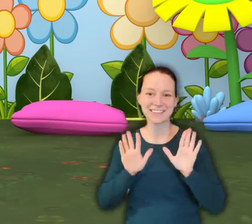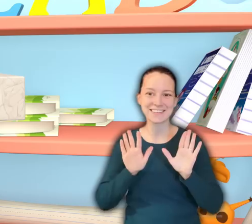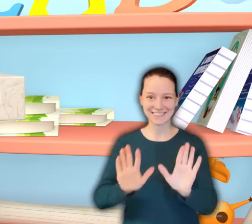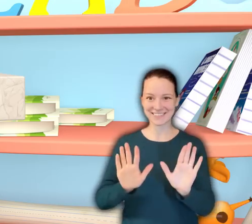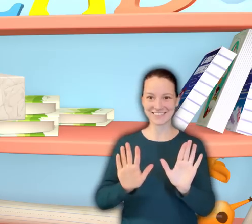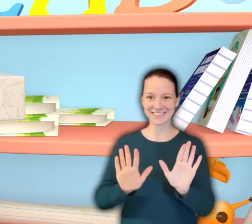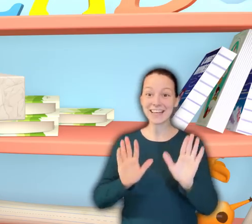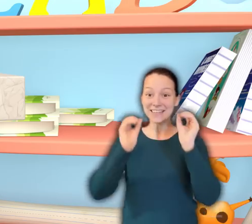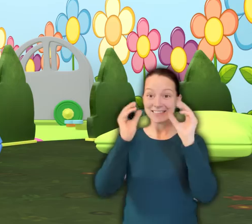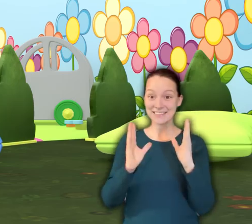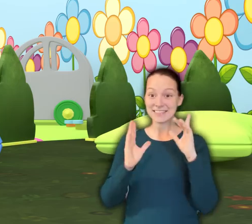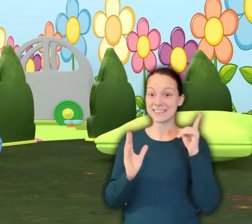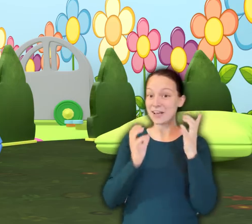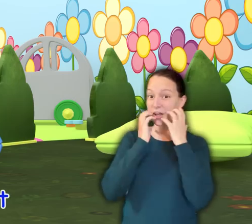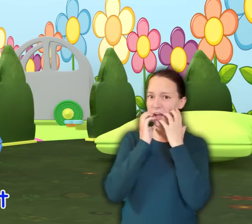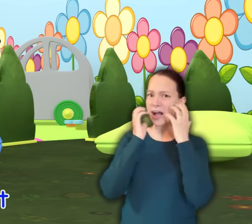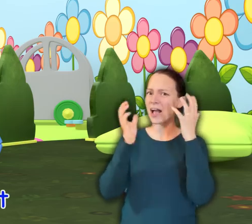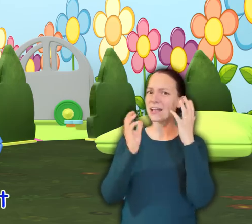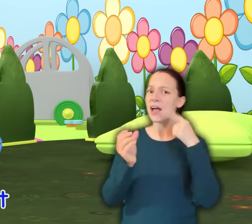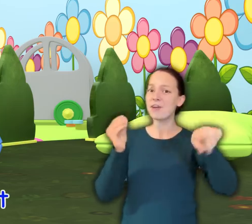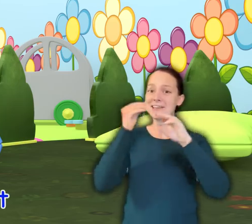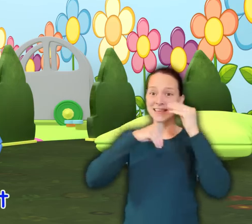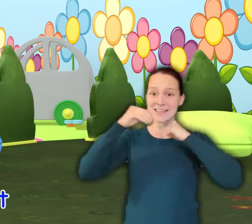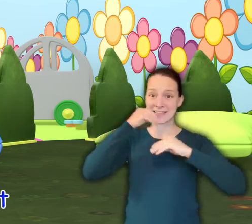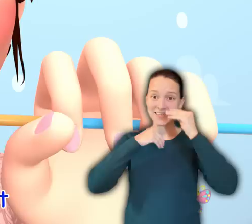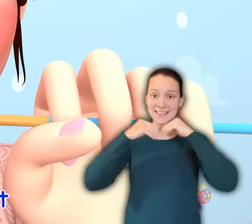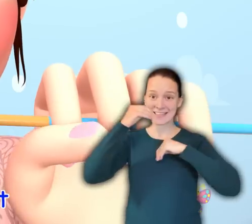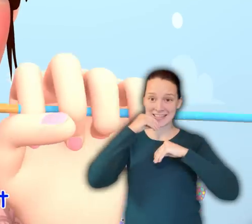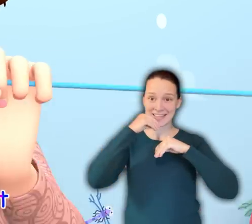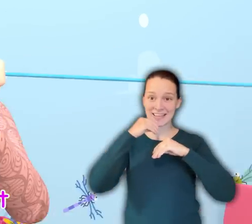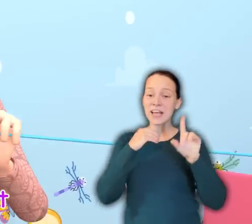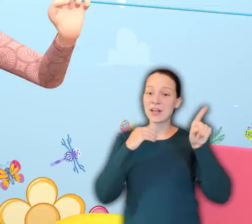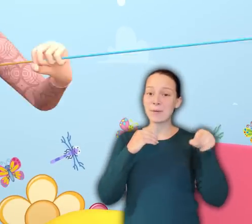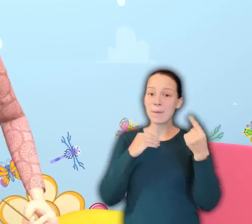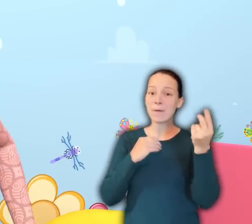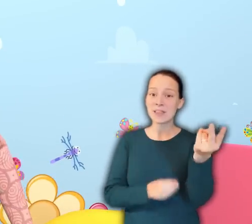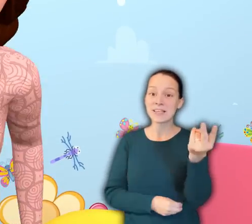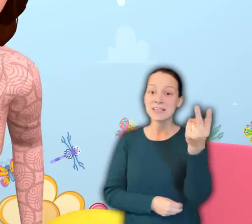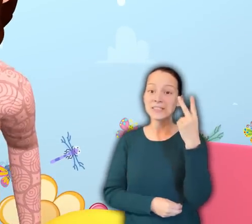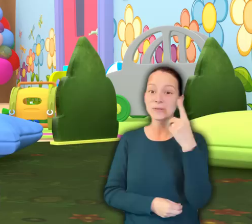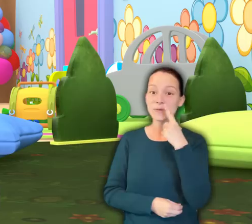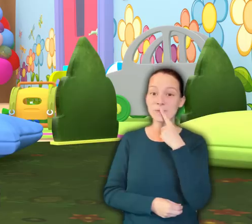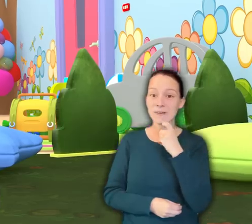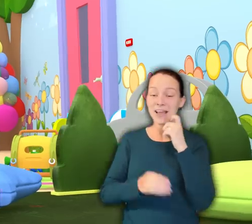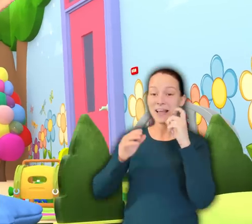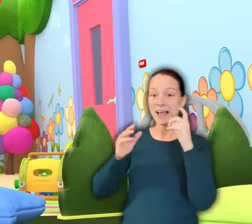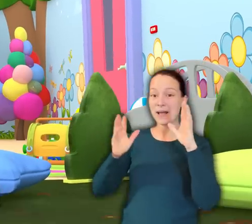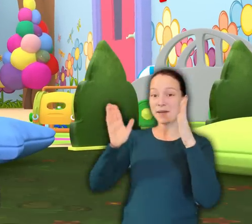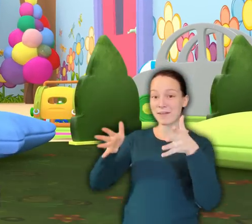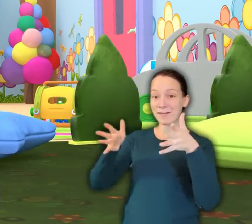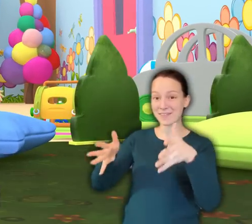and also great teacher quite loud eat eat eat and only